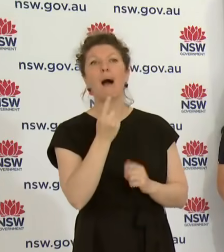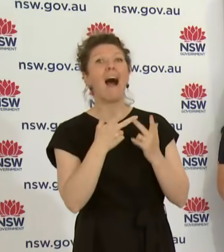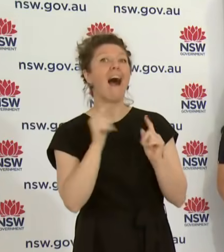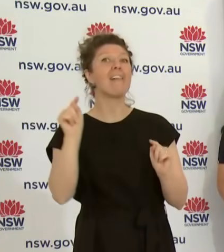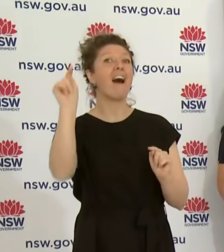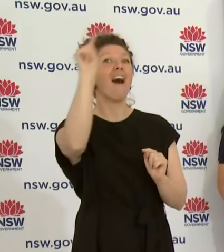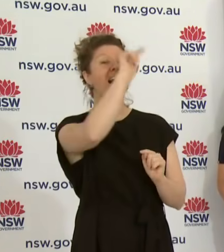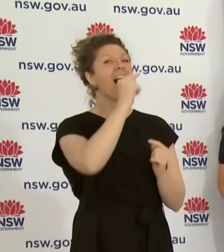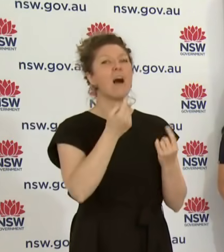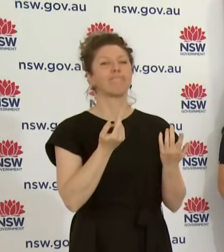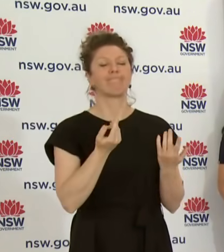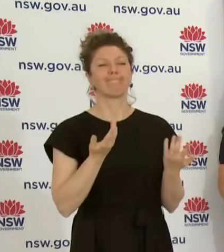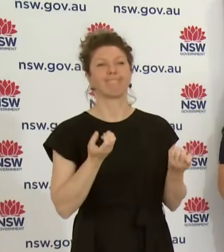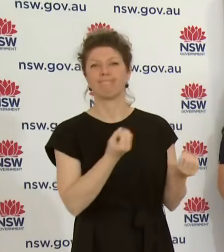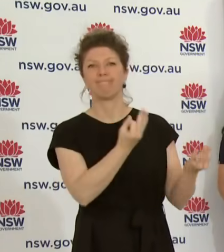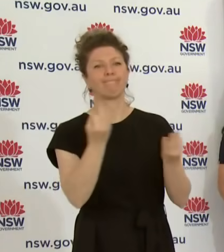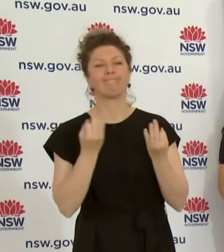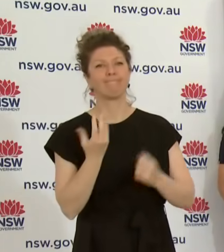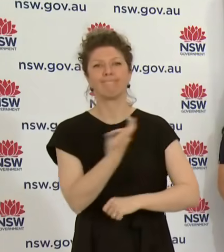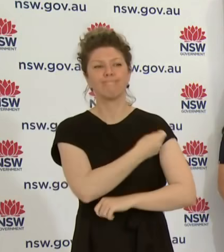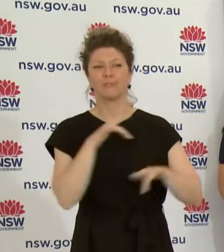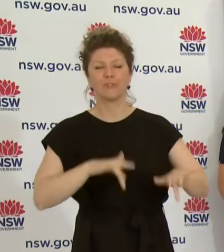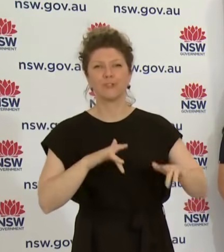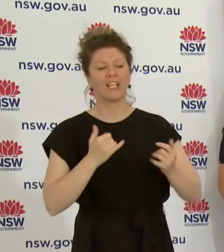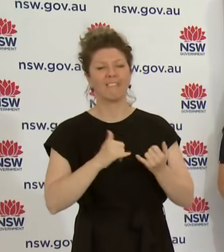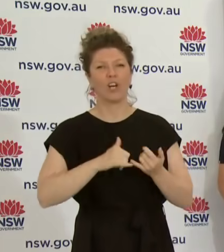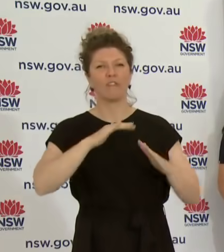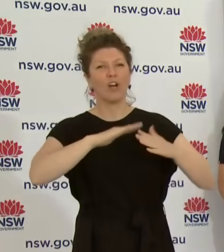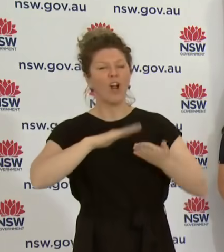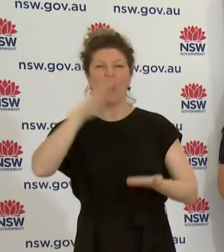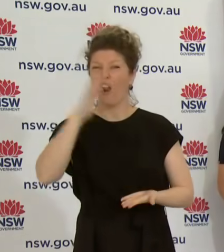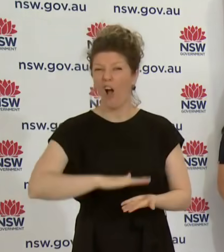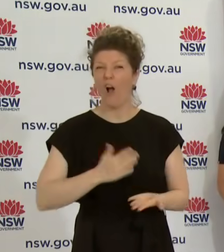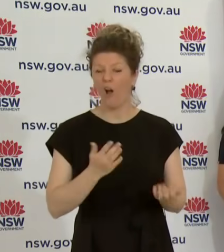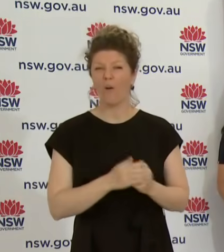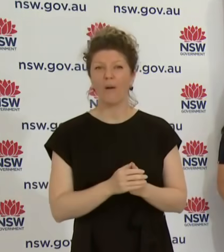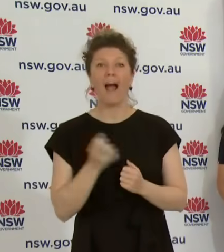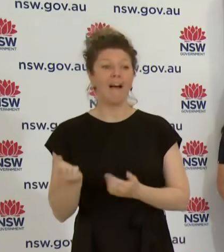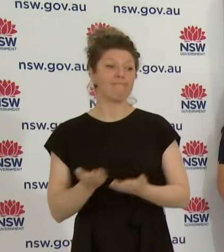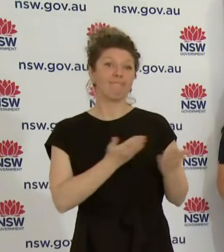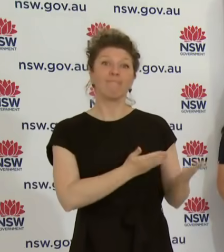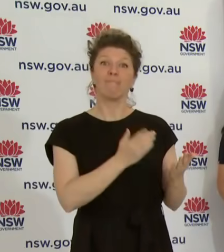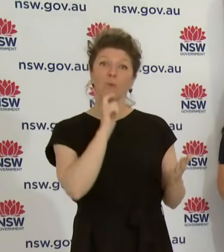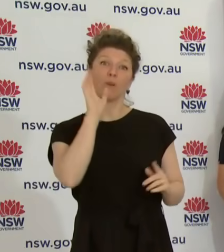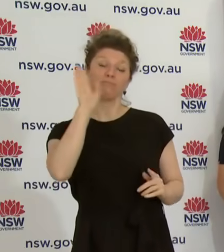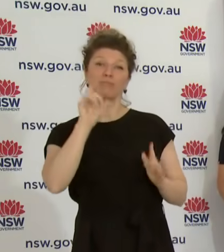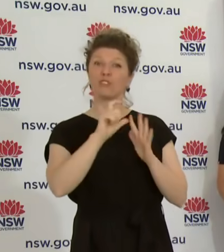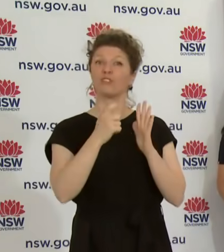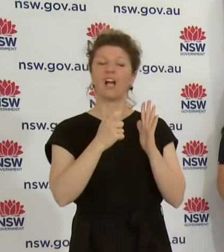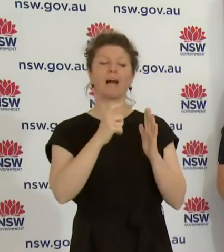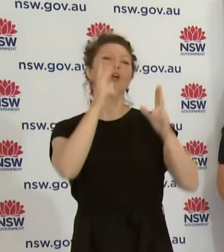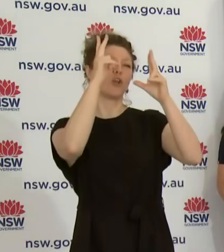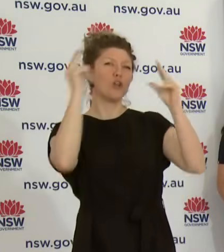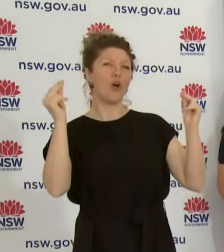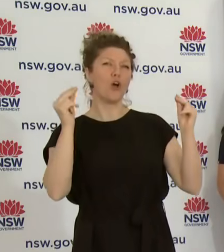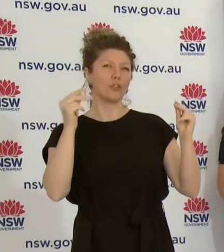below the state average. And today I want to welcome Danielle Austin, who's at St Vincent's Hospital. She's one of the wonderful registered nurses there, and